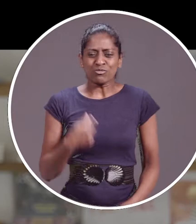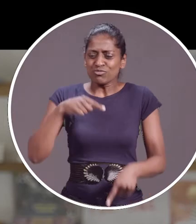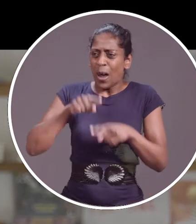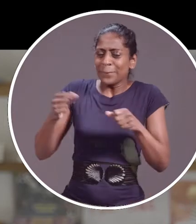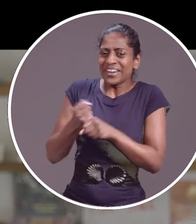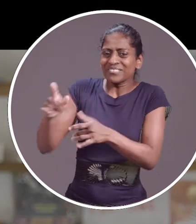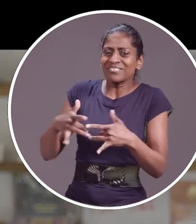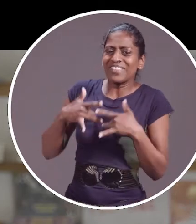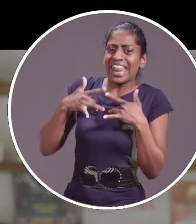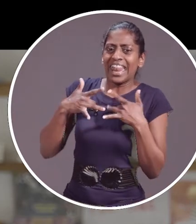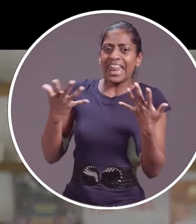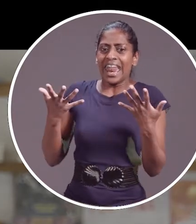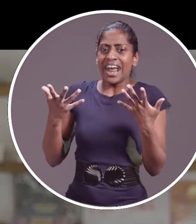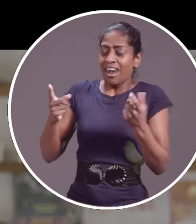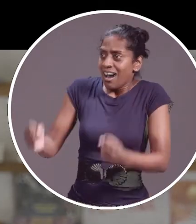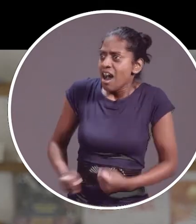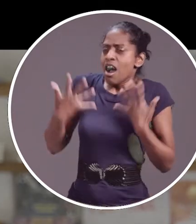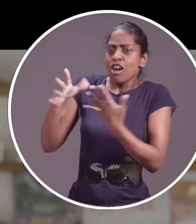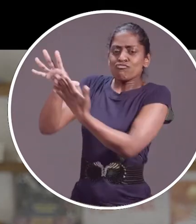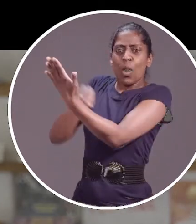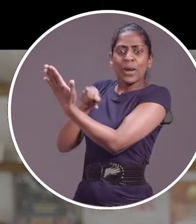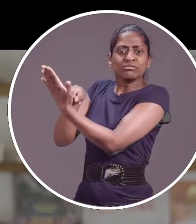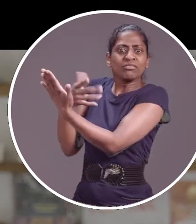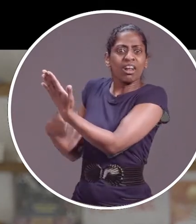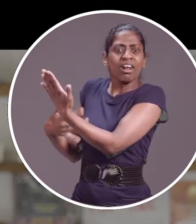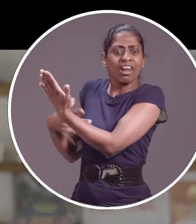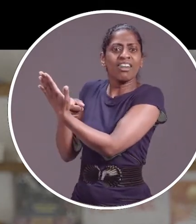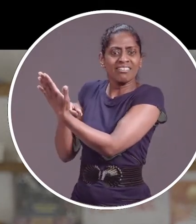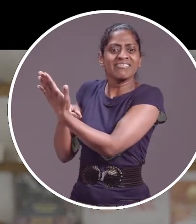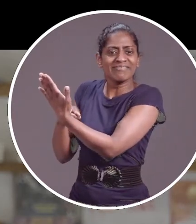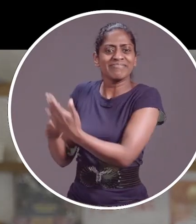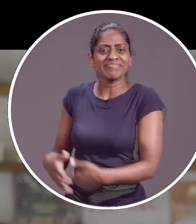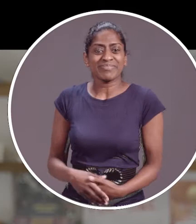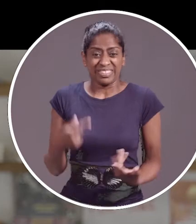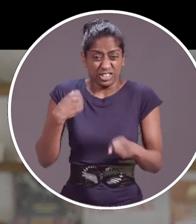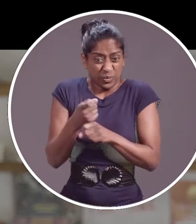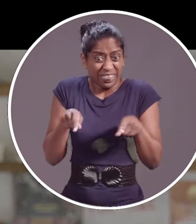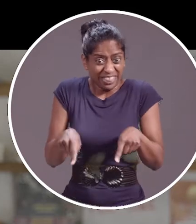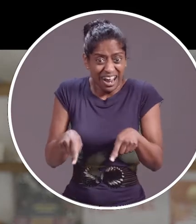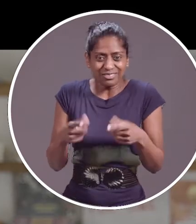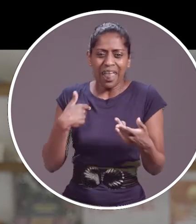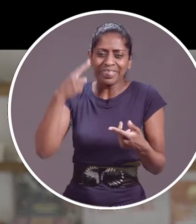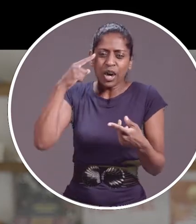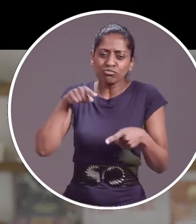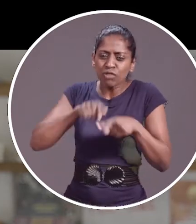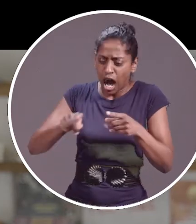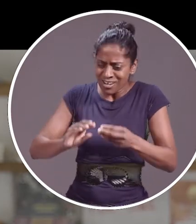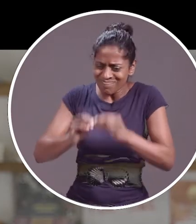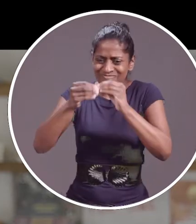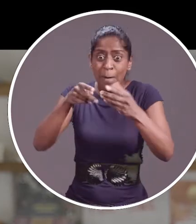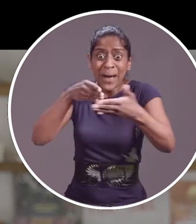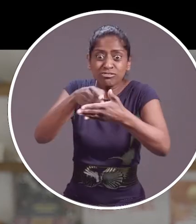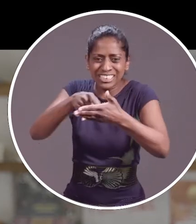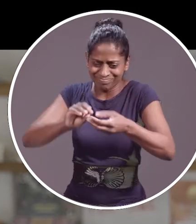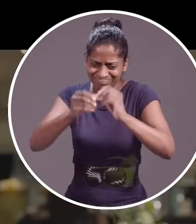to make them feel that they are inspirational role models. And by doing that, I think we create a